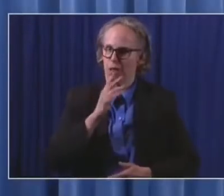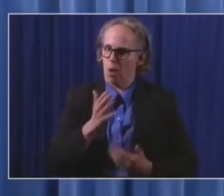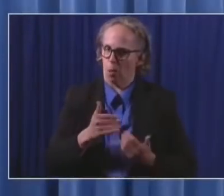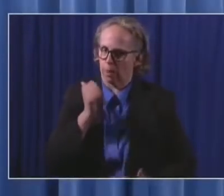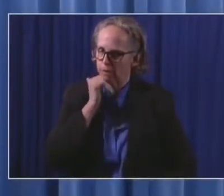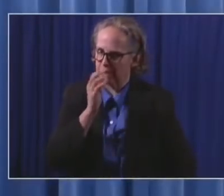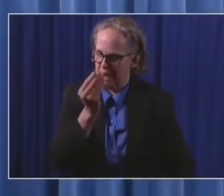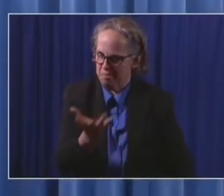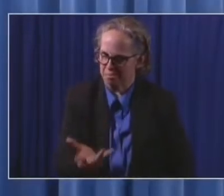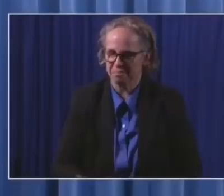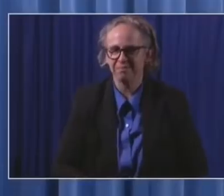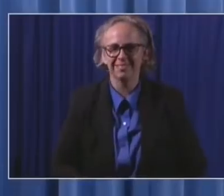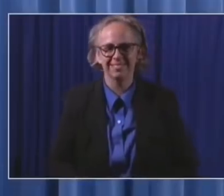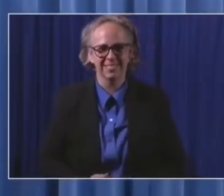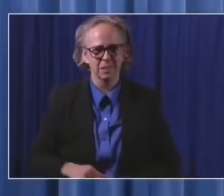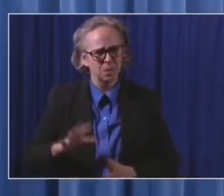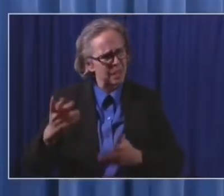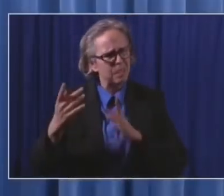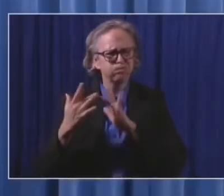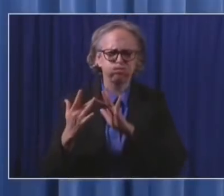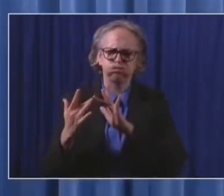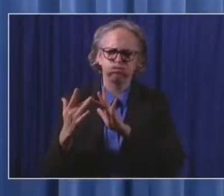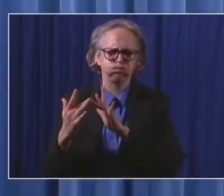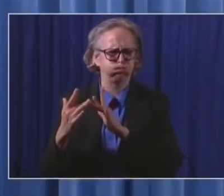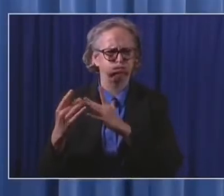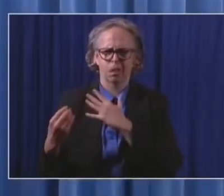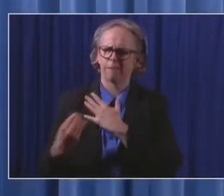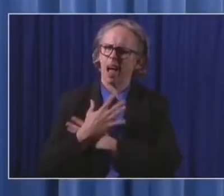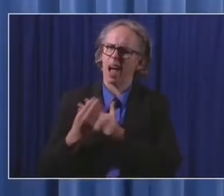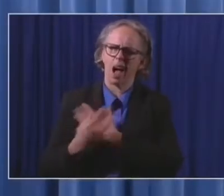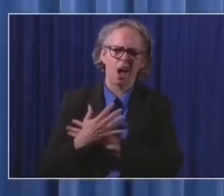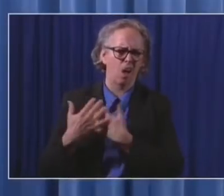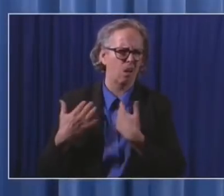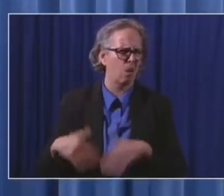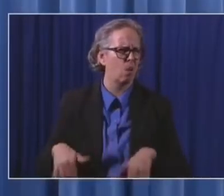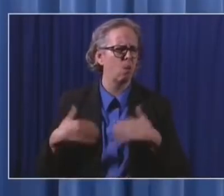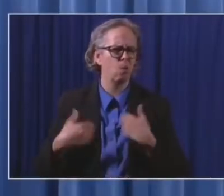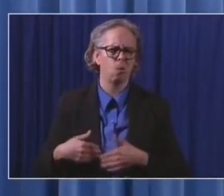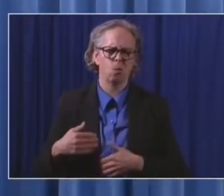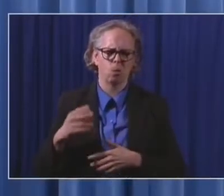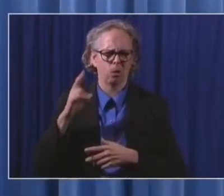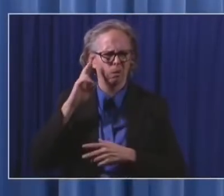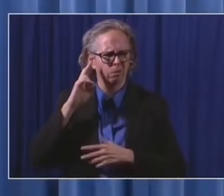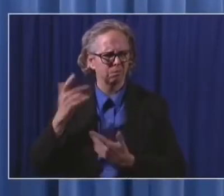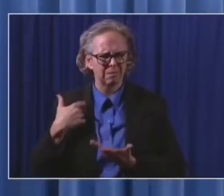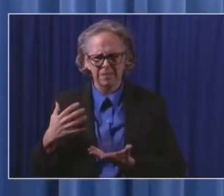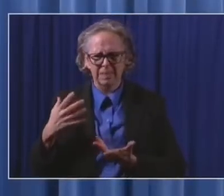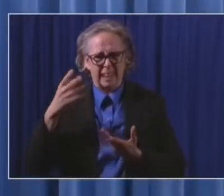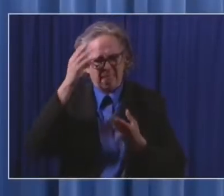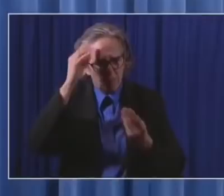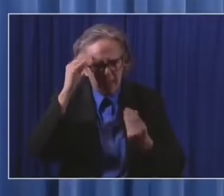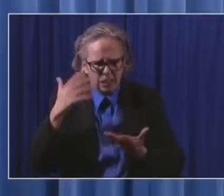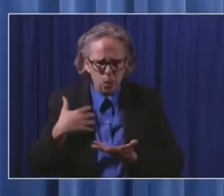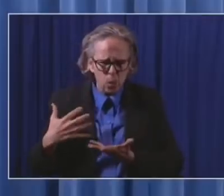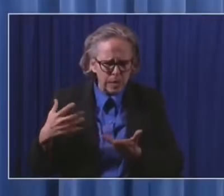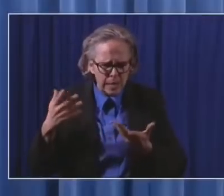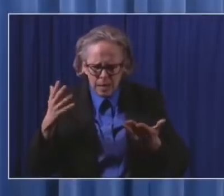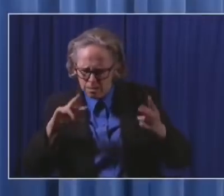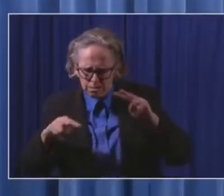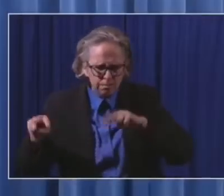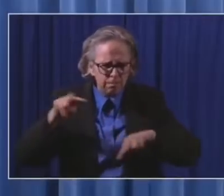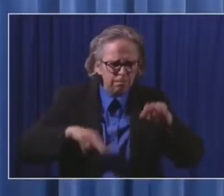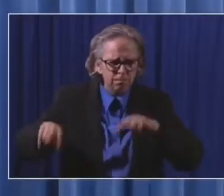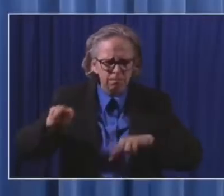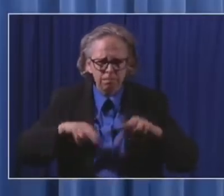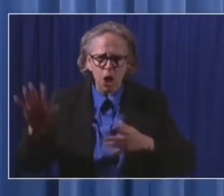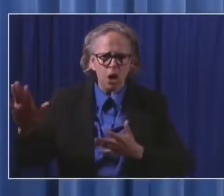Talked to her this morning, talked to her virtually every day. She remains a major advisor.